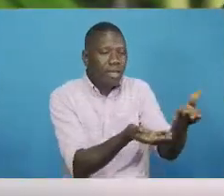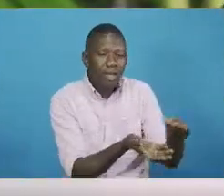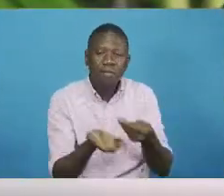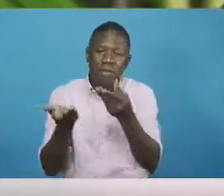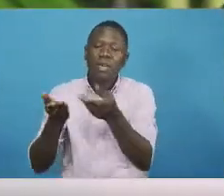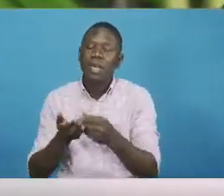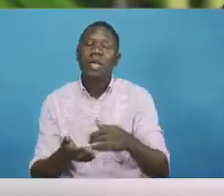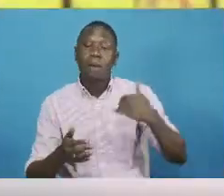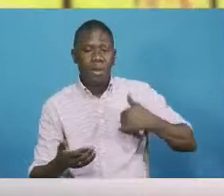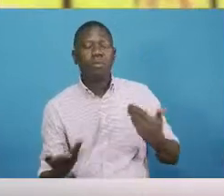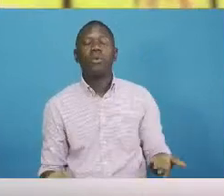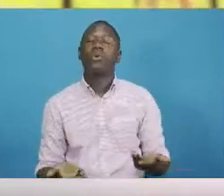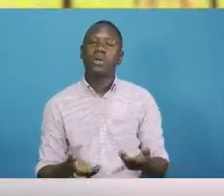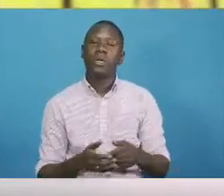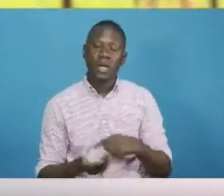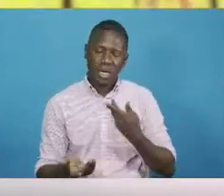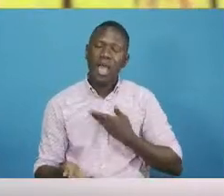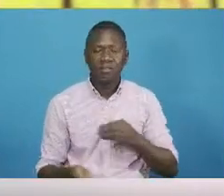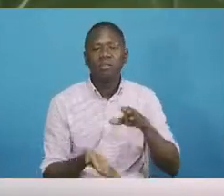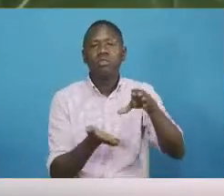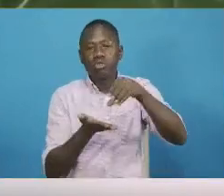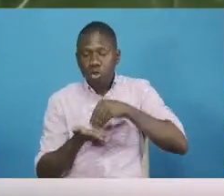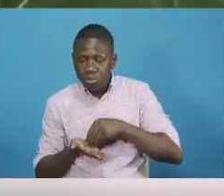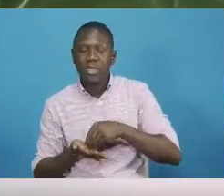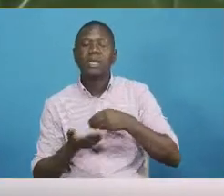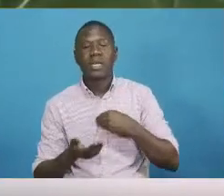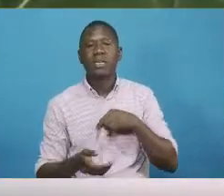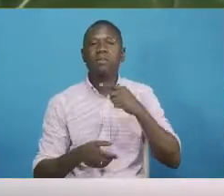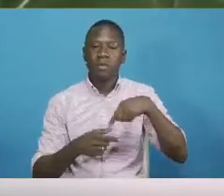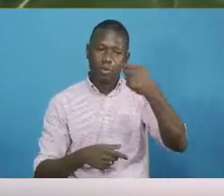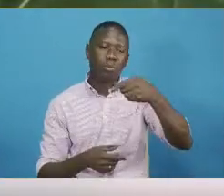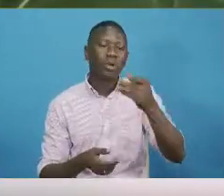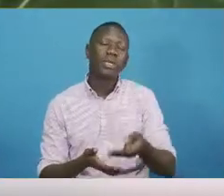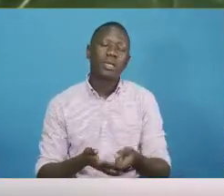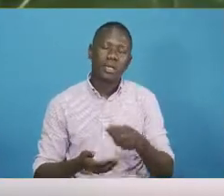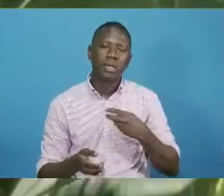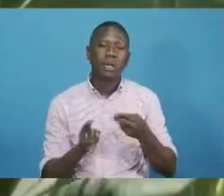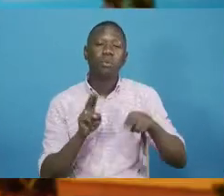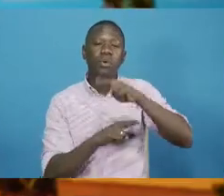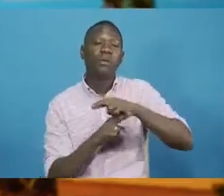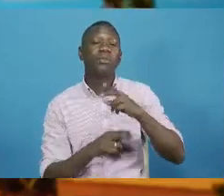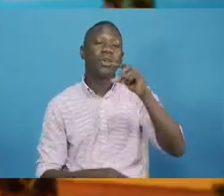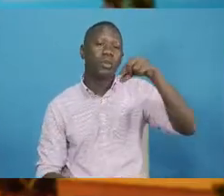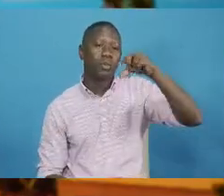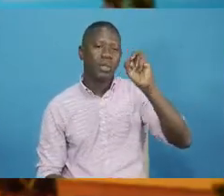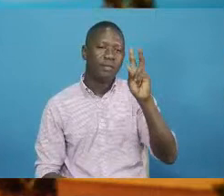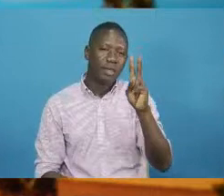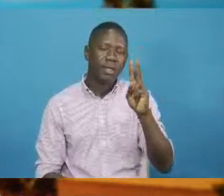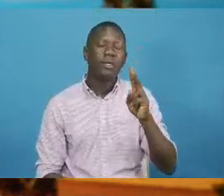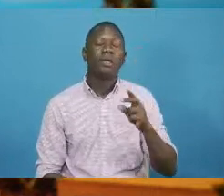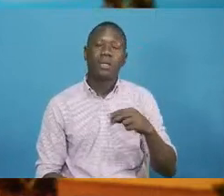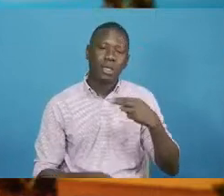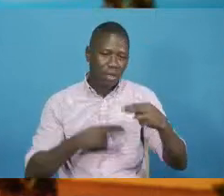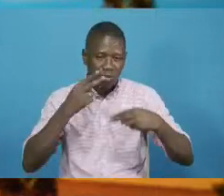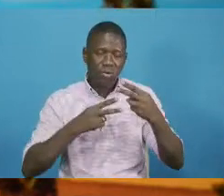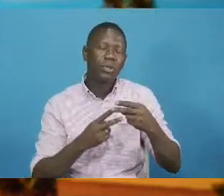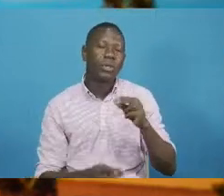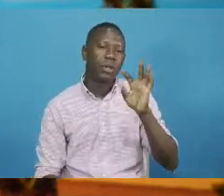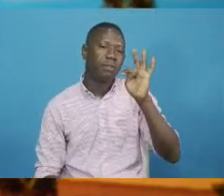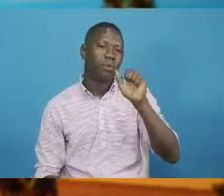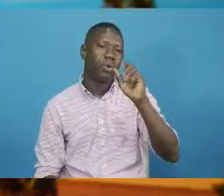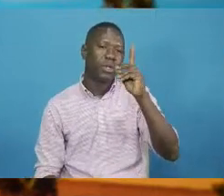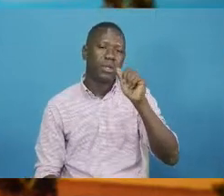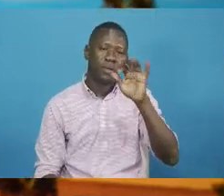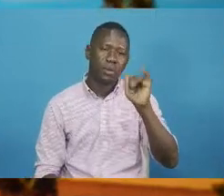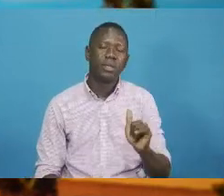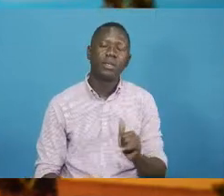that can be generated during the process. Reporting for QTV News, I am Fode Mane. The Ministry of Higher